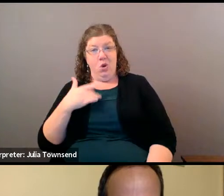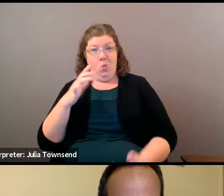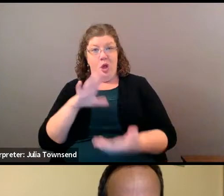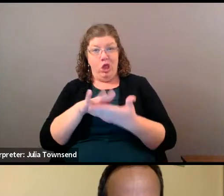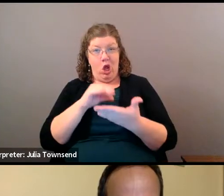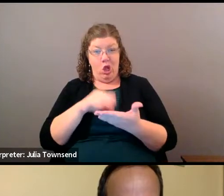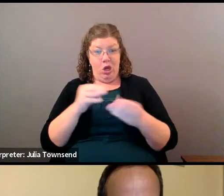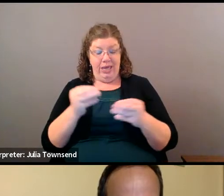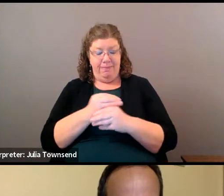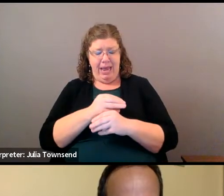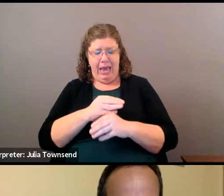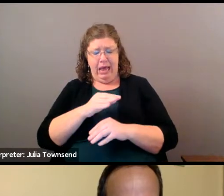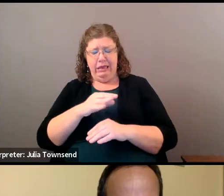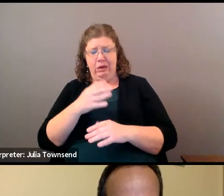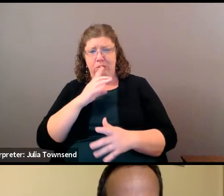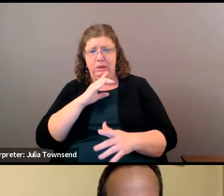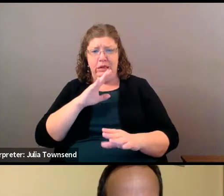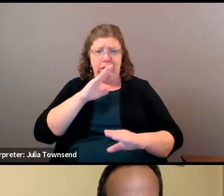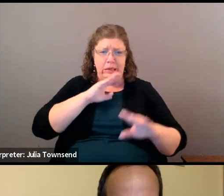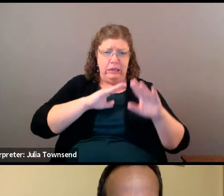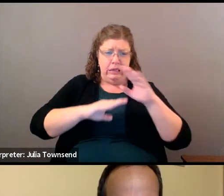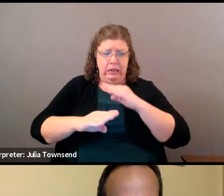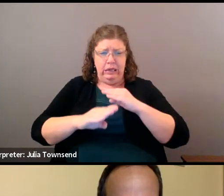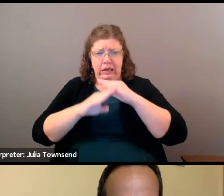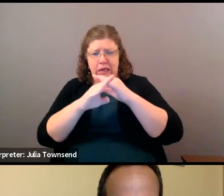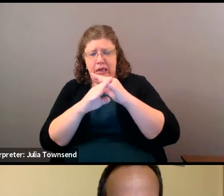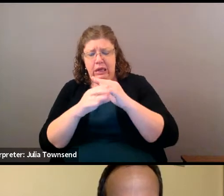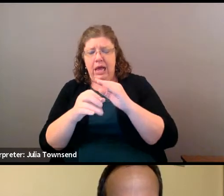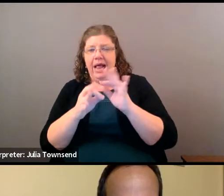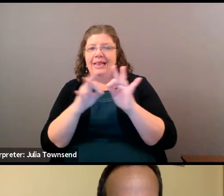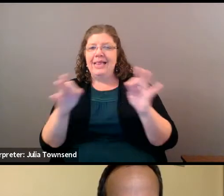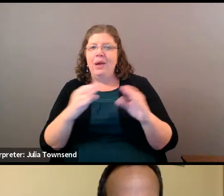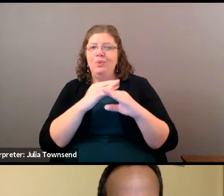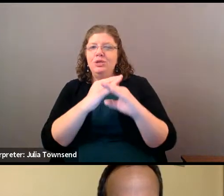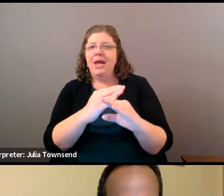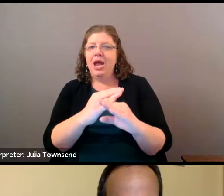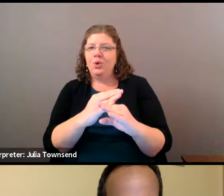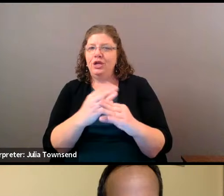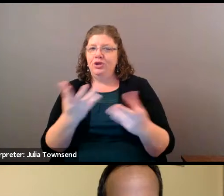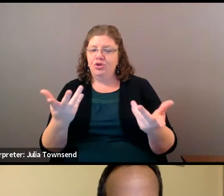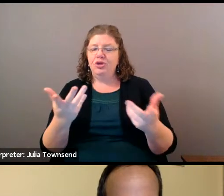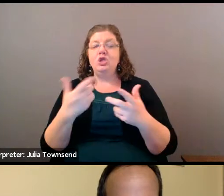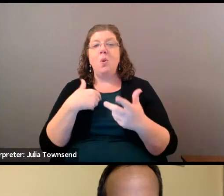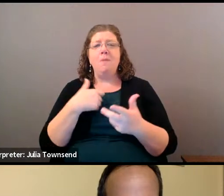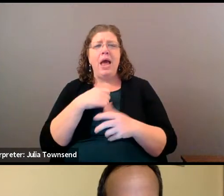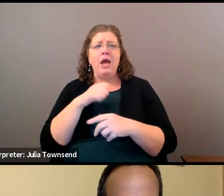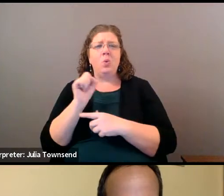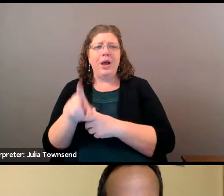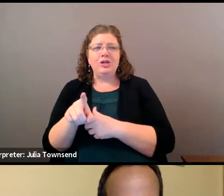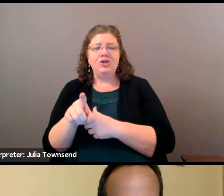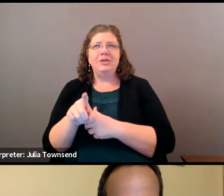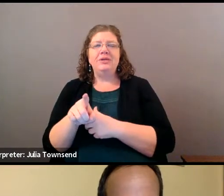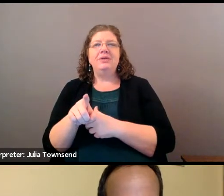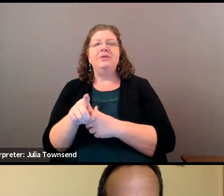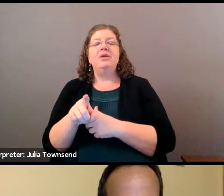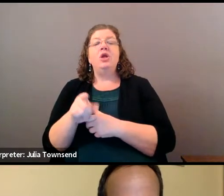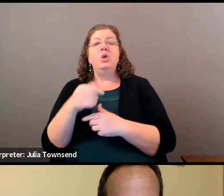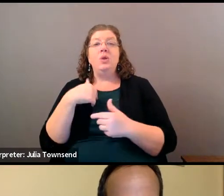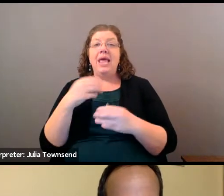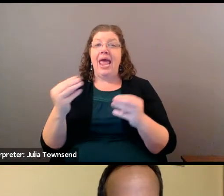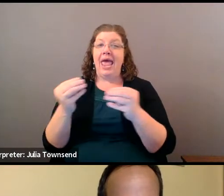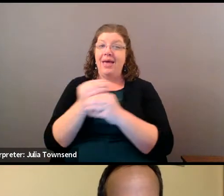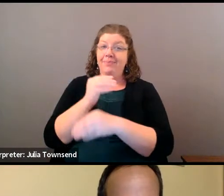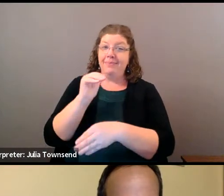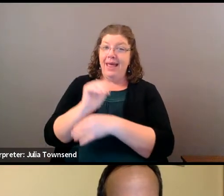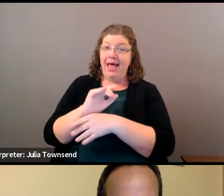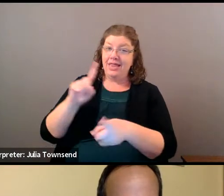because sometimes there's that big barrier, the language barrier. So my question is, are there math nights specifically